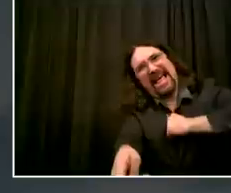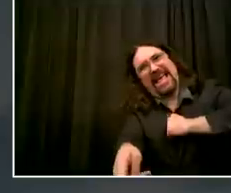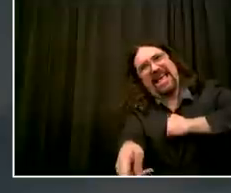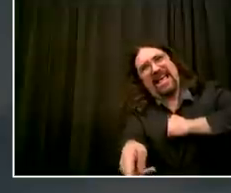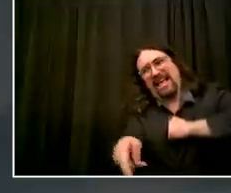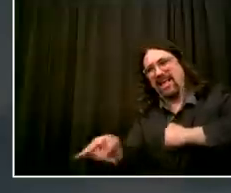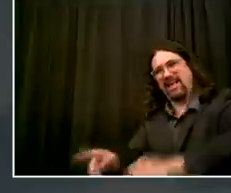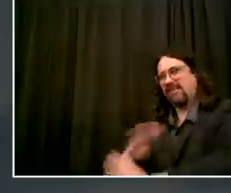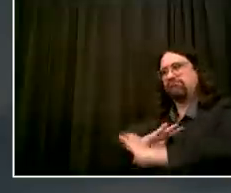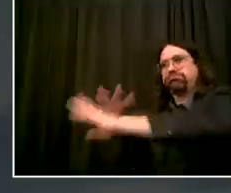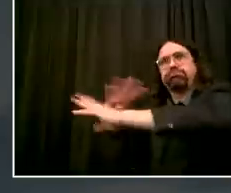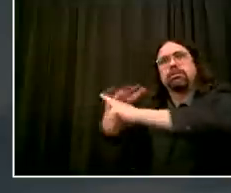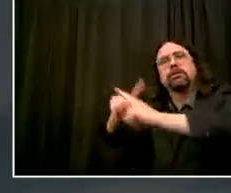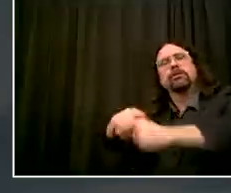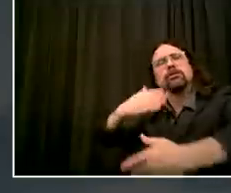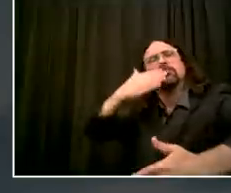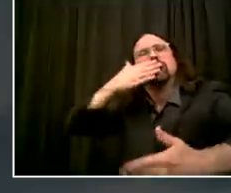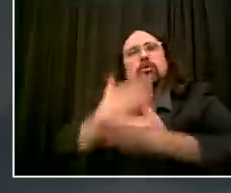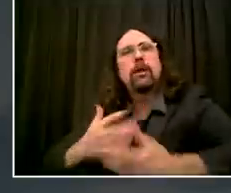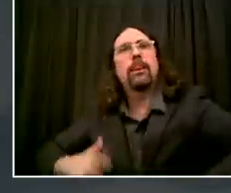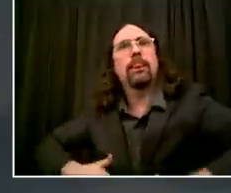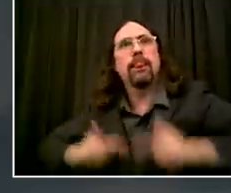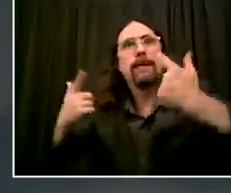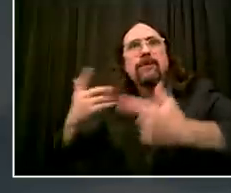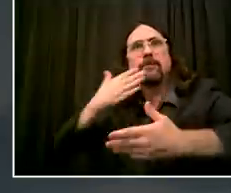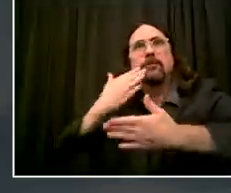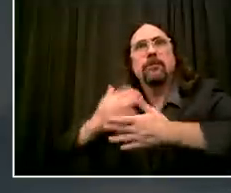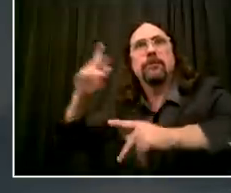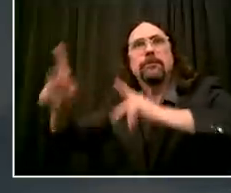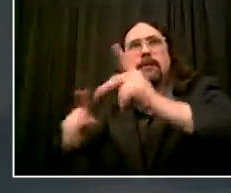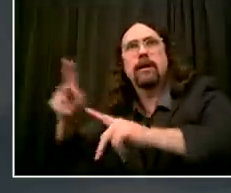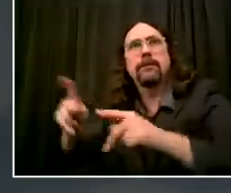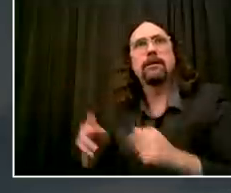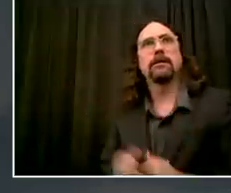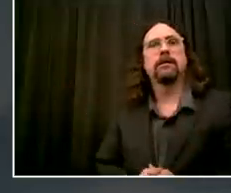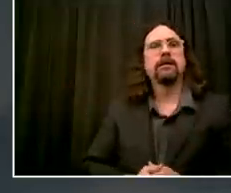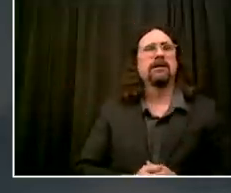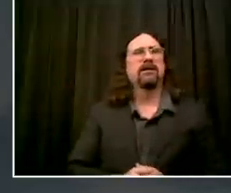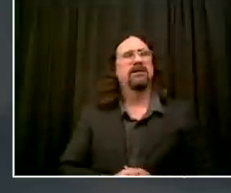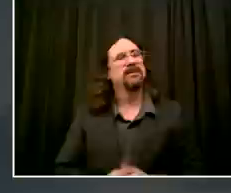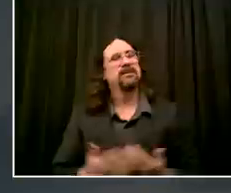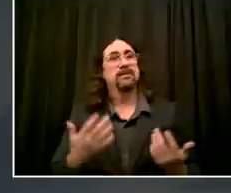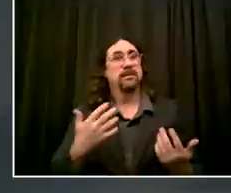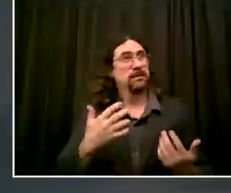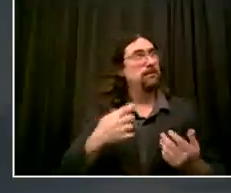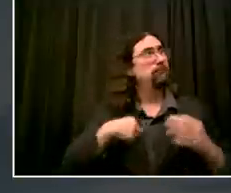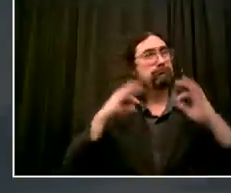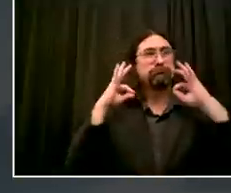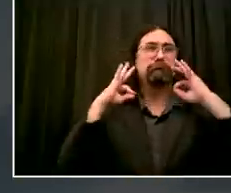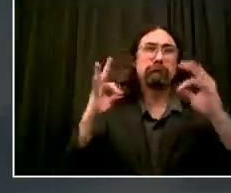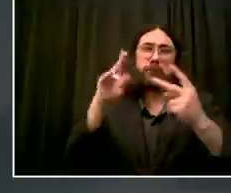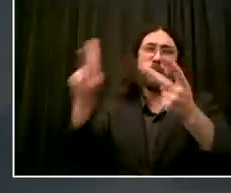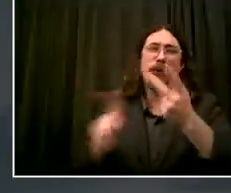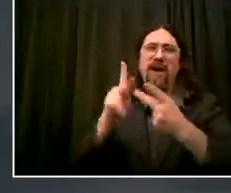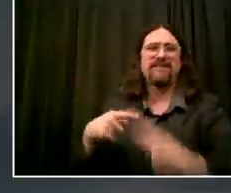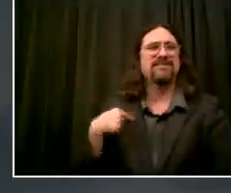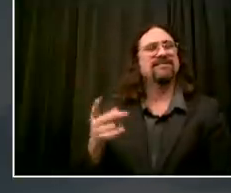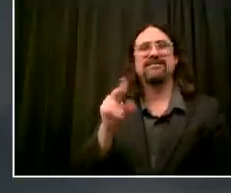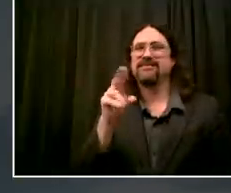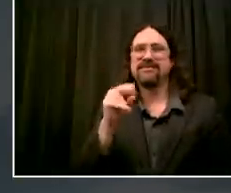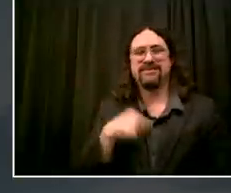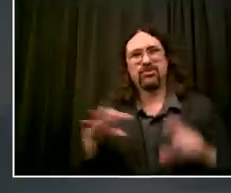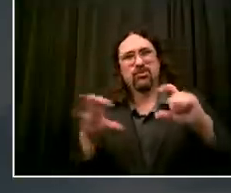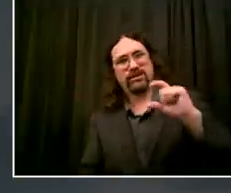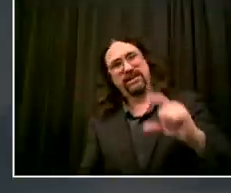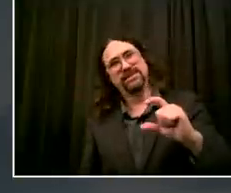to the Blue Ribbon panel. Last year, I can't recite off the top of my head. I don't have it in front of me. I can tell you that many of those things were